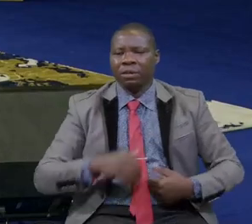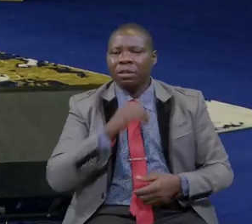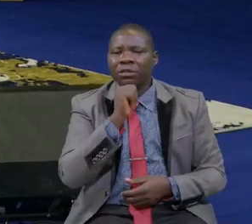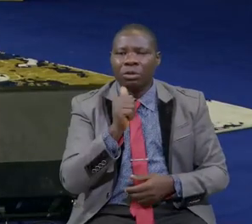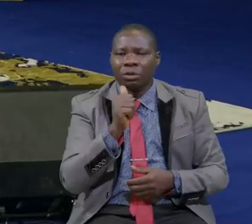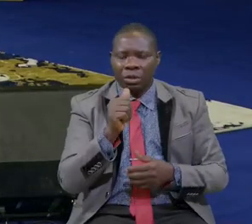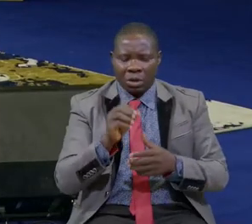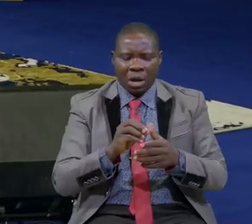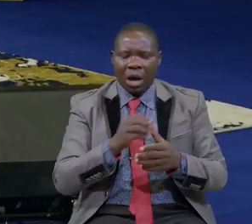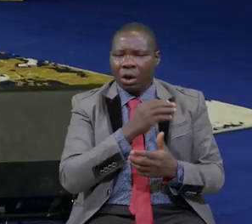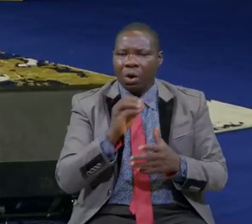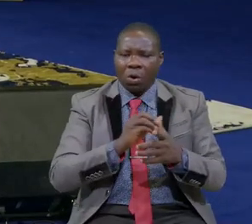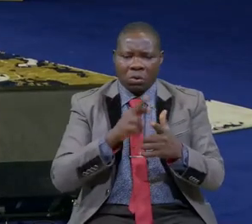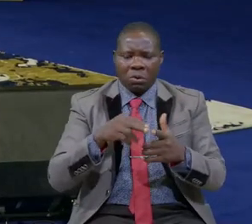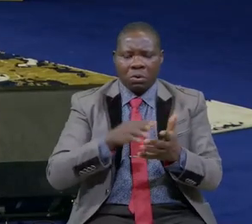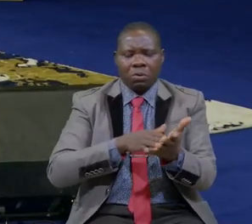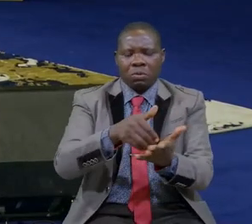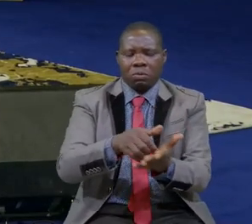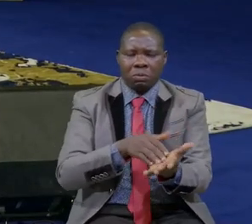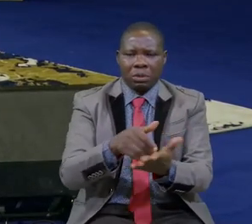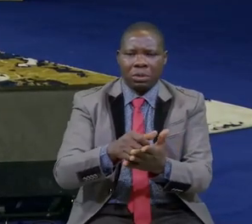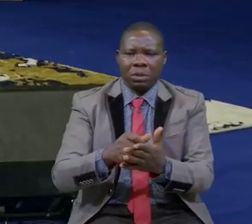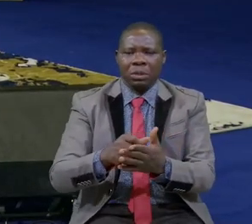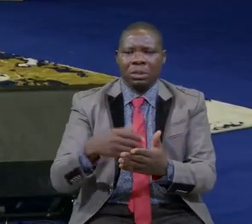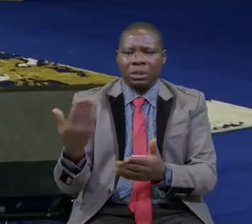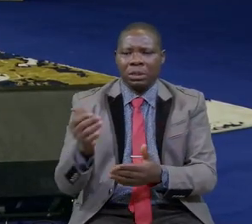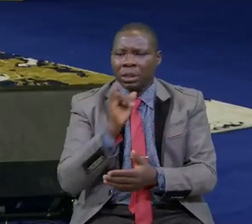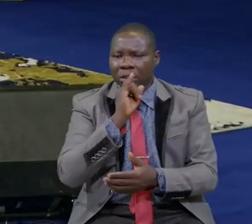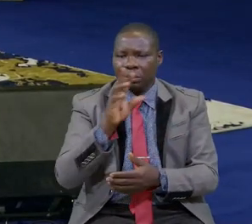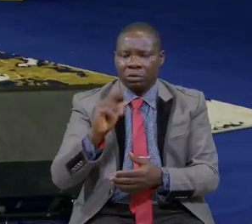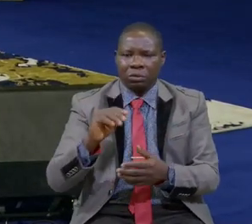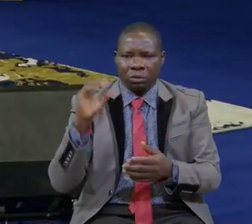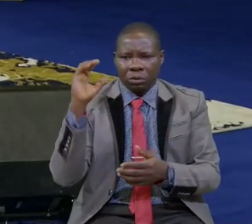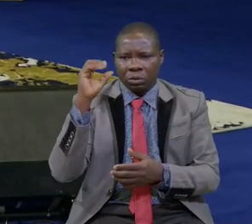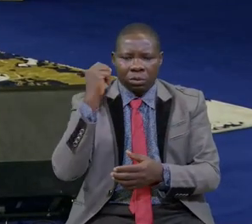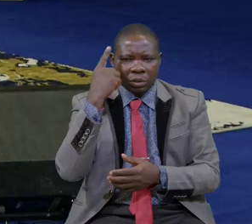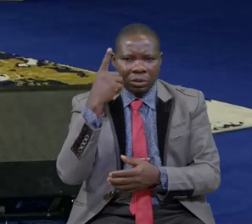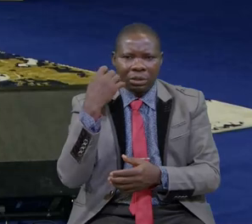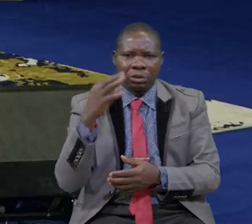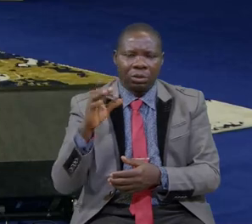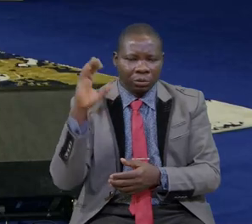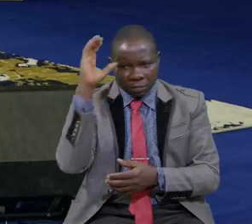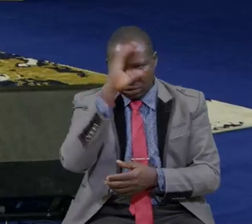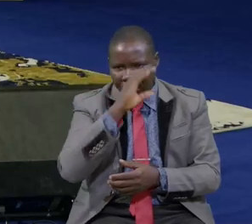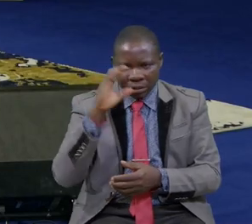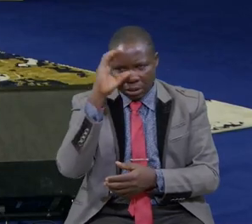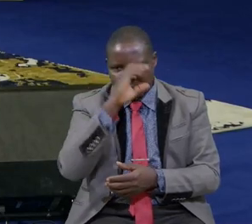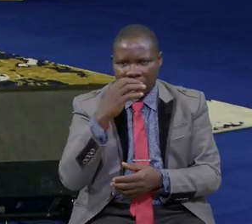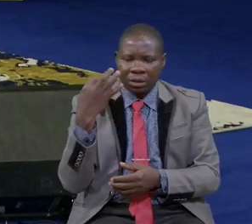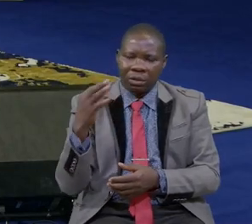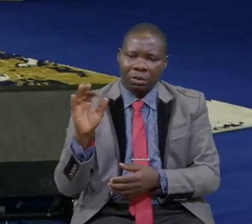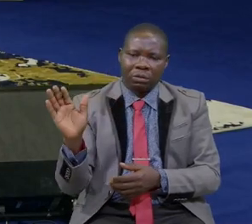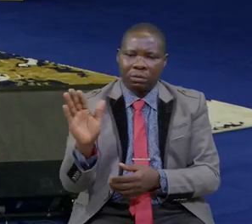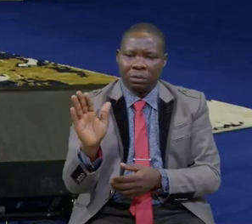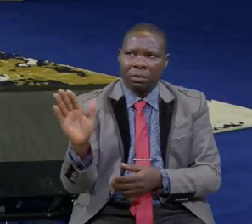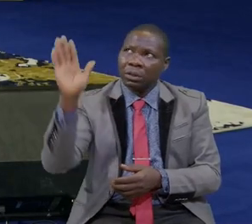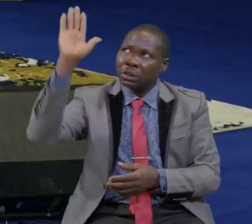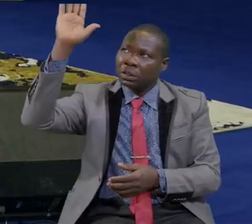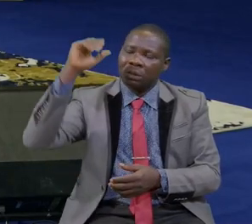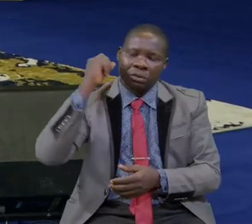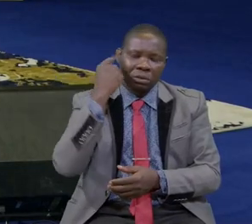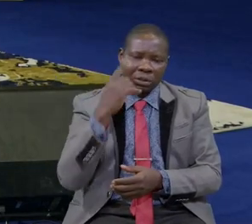he weary? There is no understanding, there is no searching of his understanding. Look at